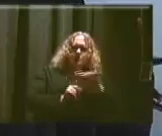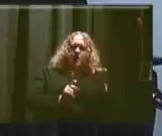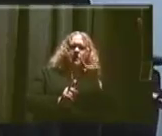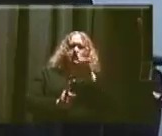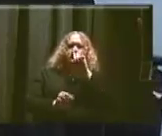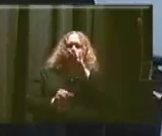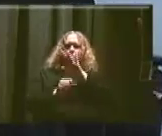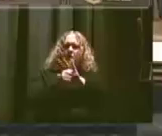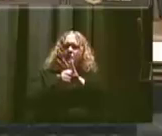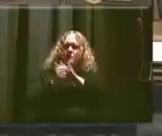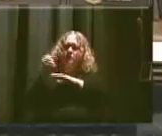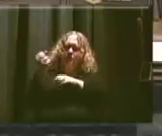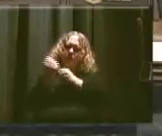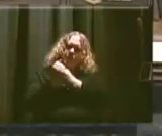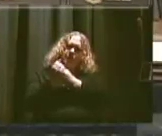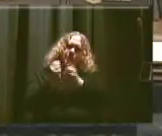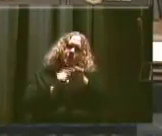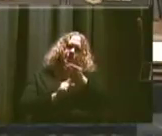to the flag.